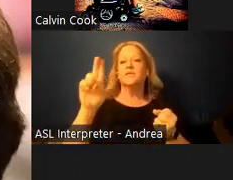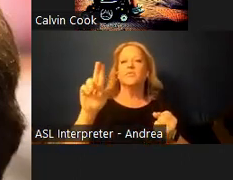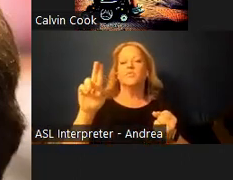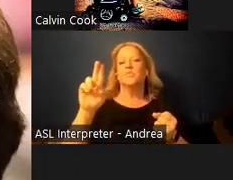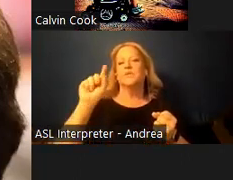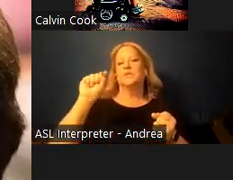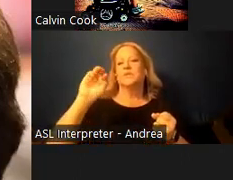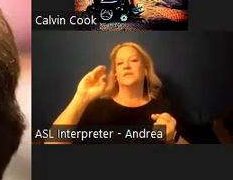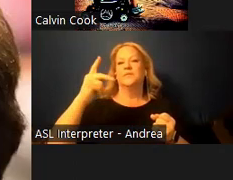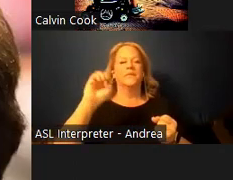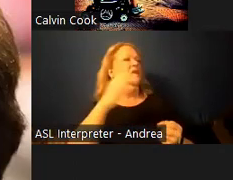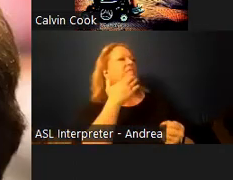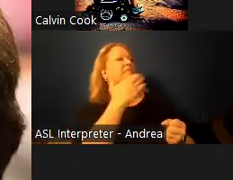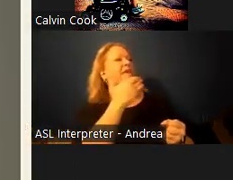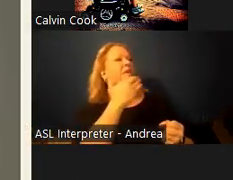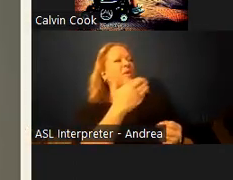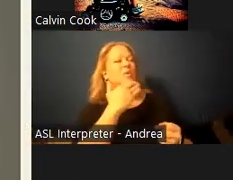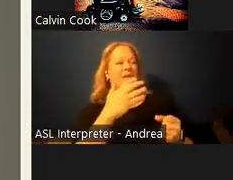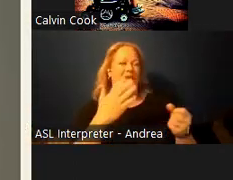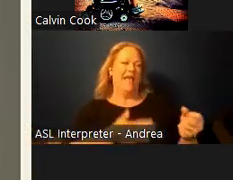be here. And thanks everyone for joining.